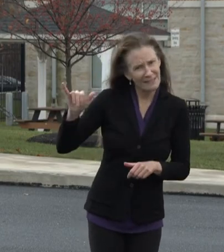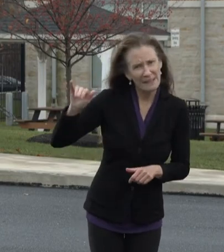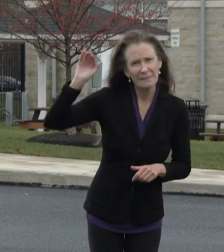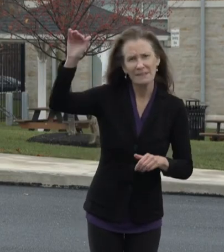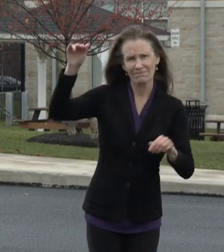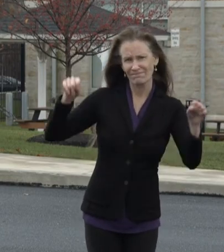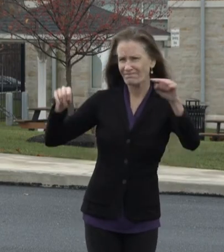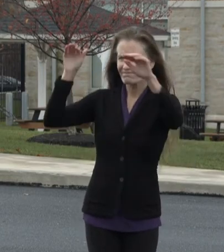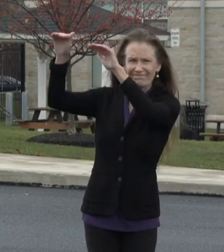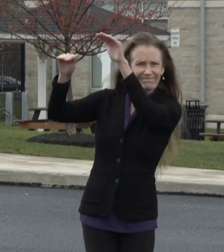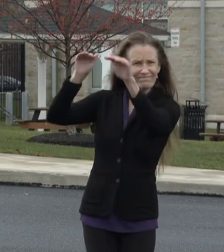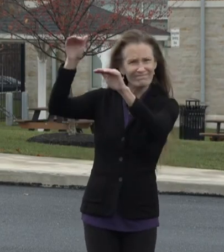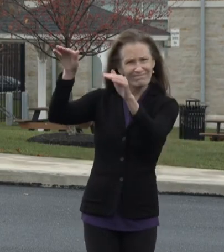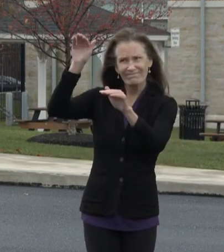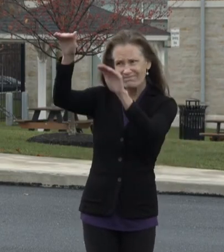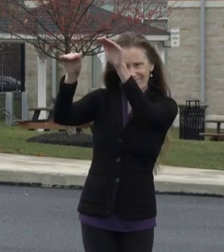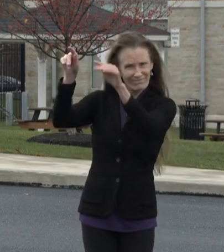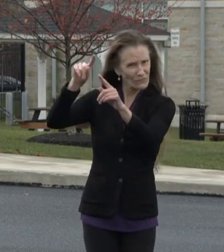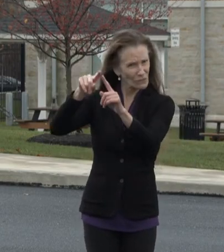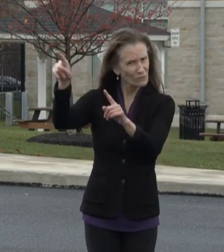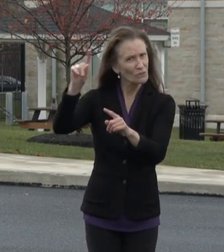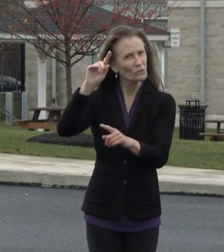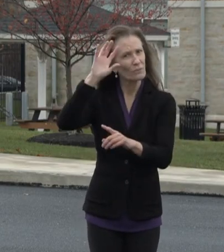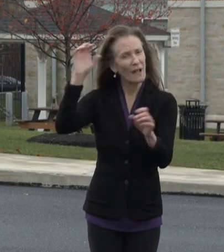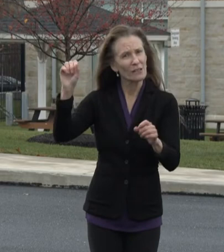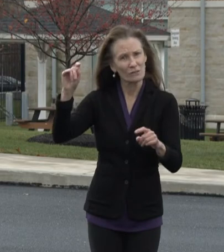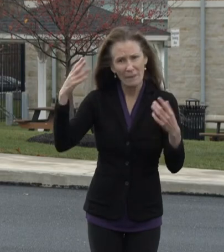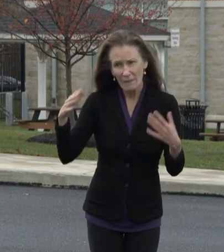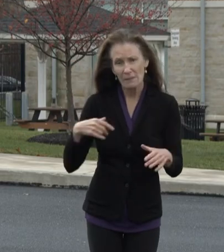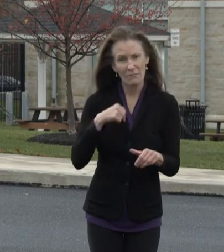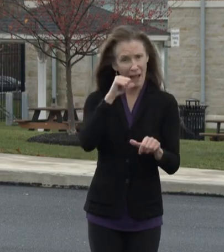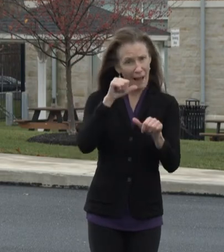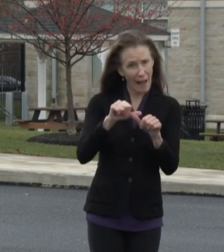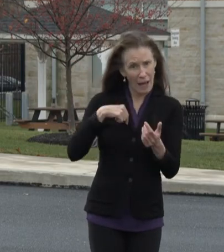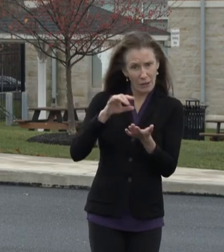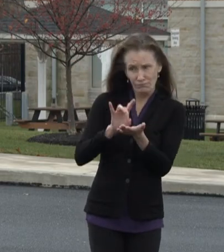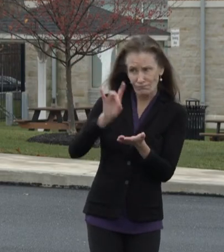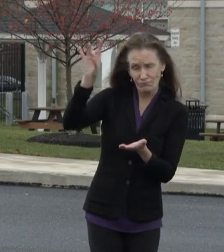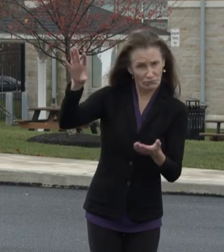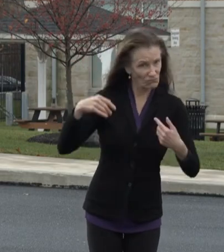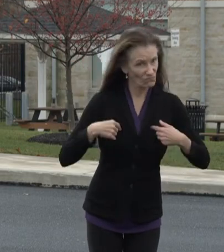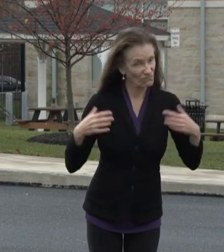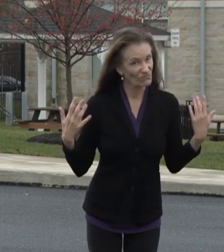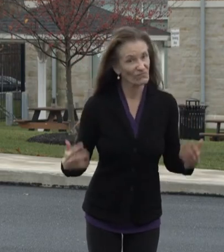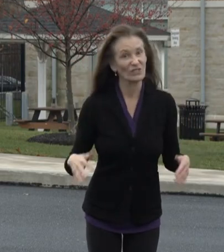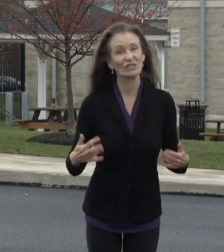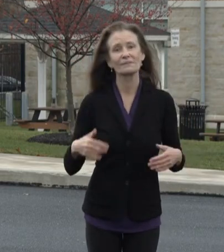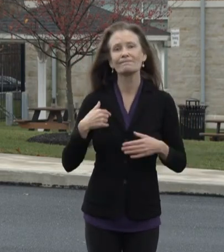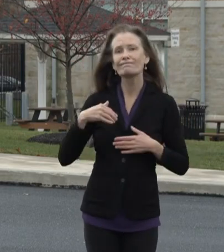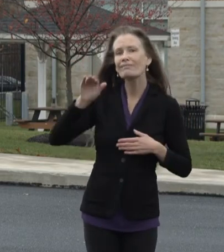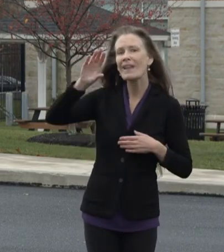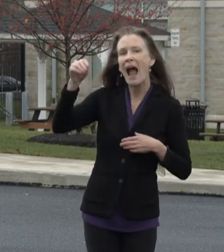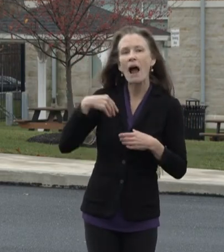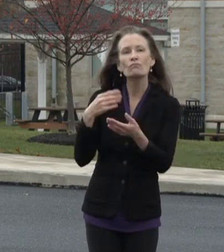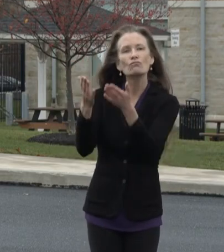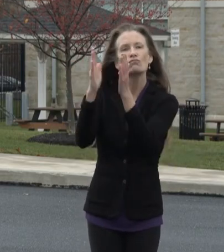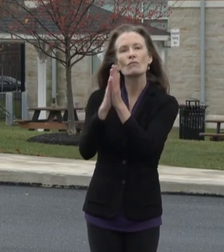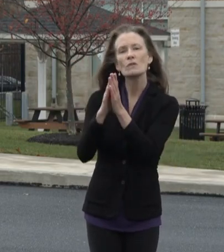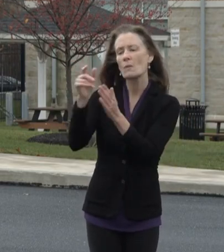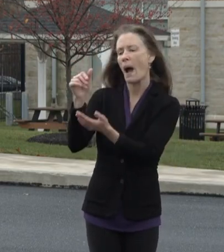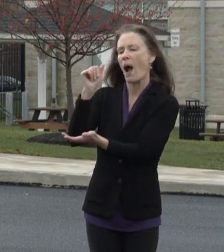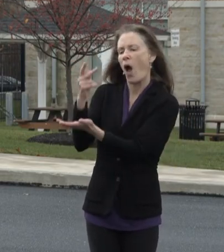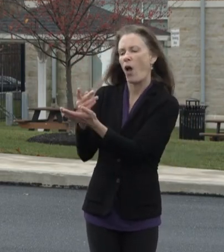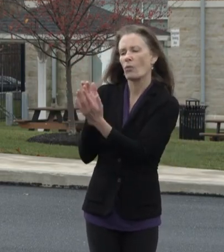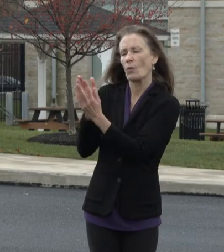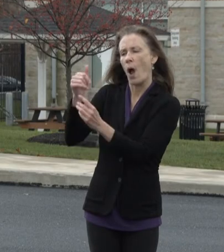able to request that. So there's been an official letter that has been sent. We've also requested through a mission authorization process the